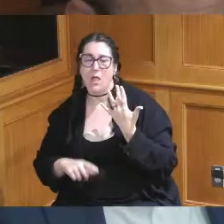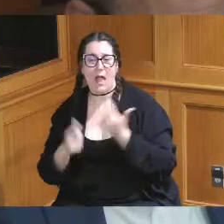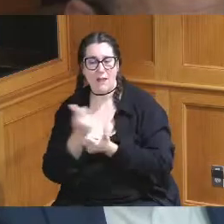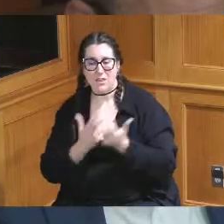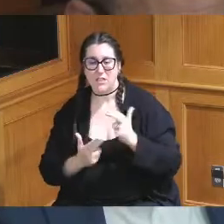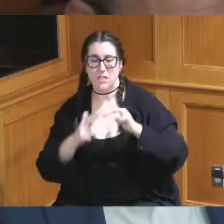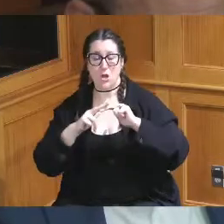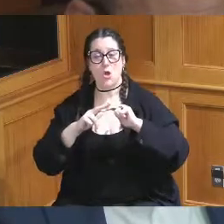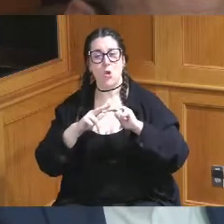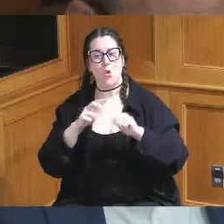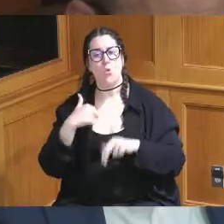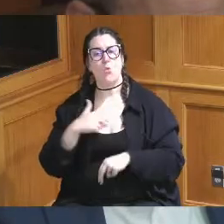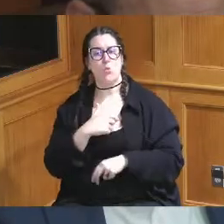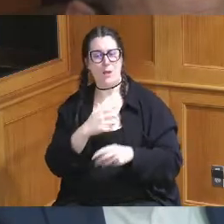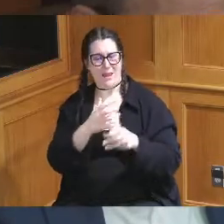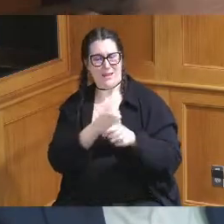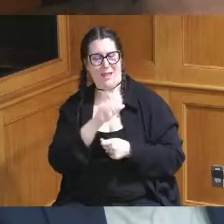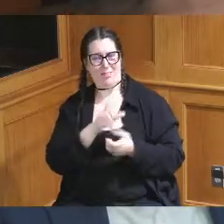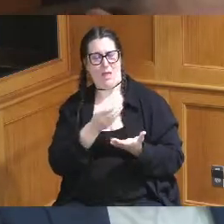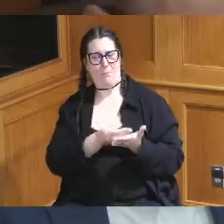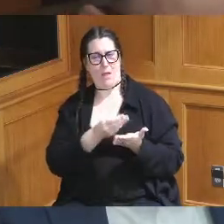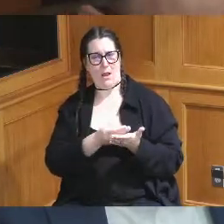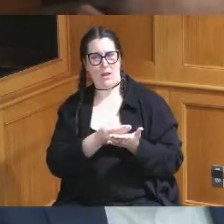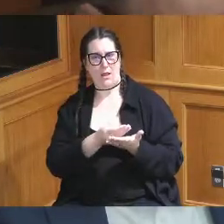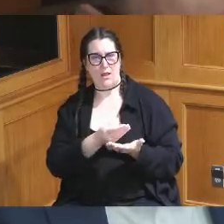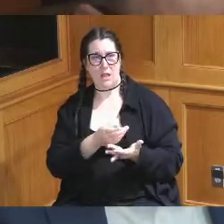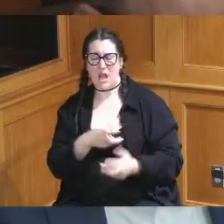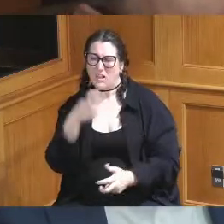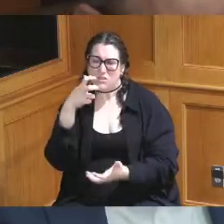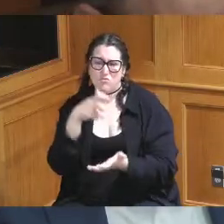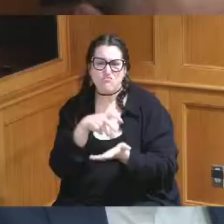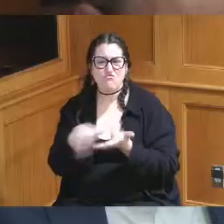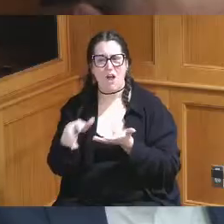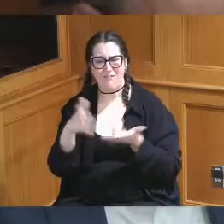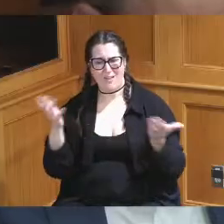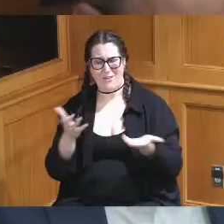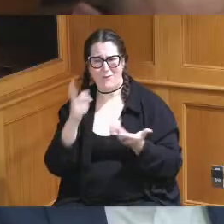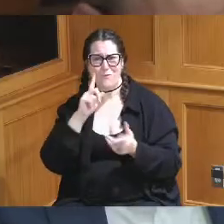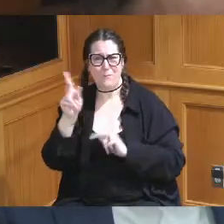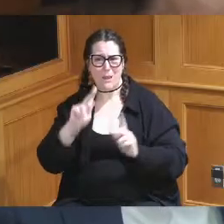goes higher, we get those dollars. It's getting rough out here for people.